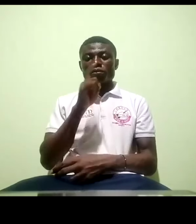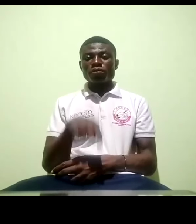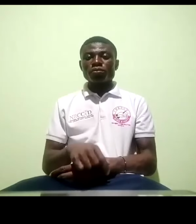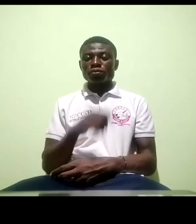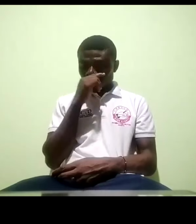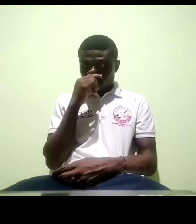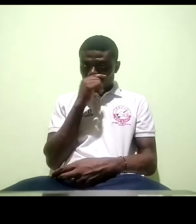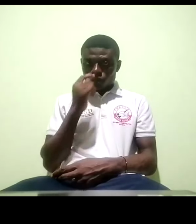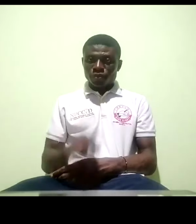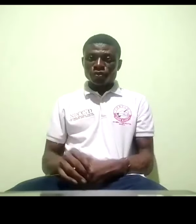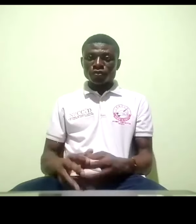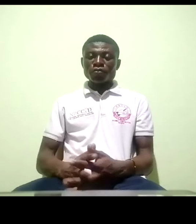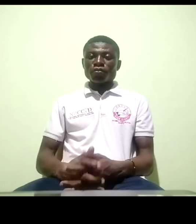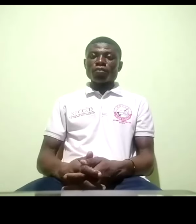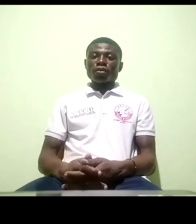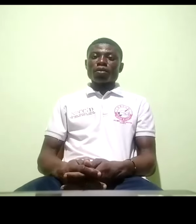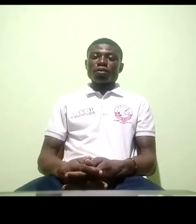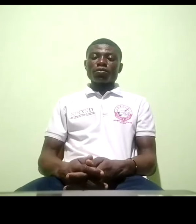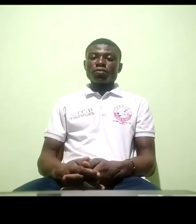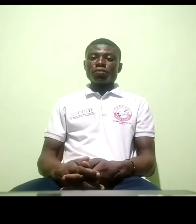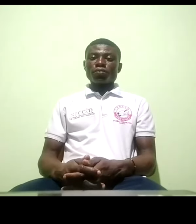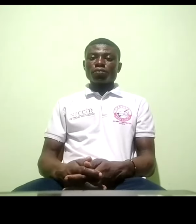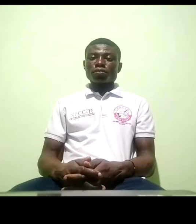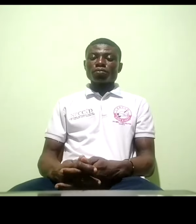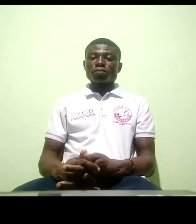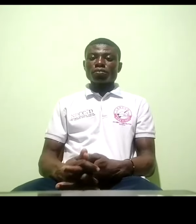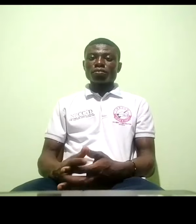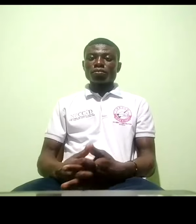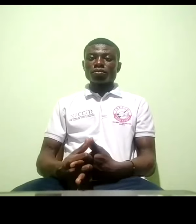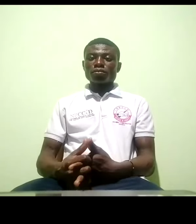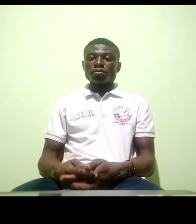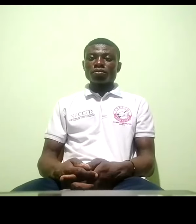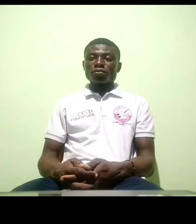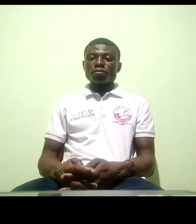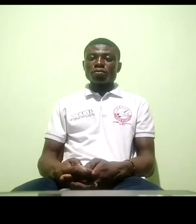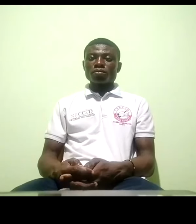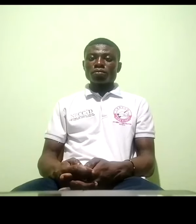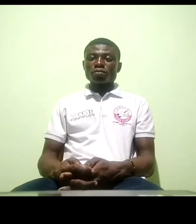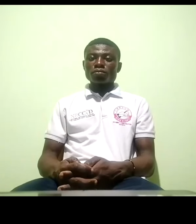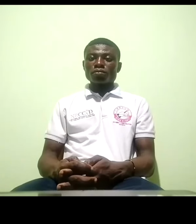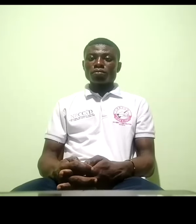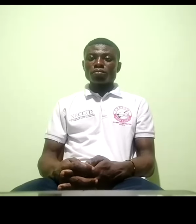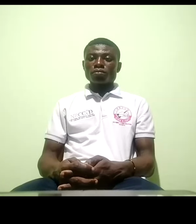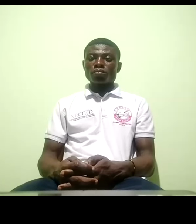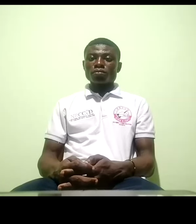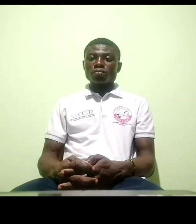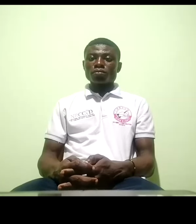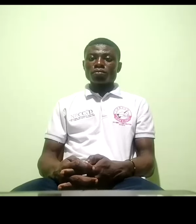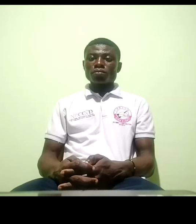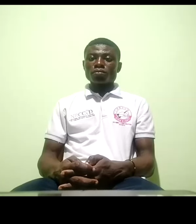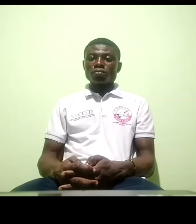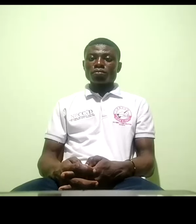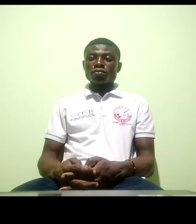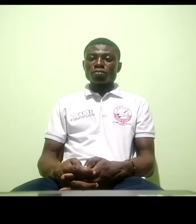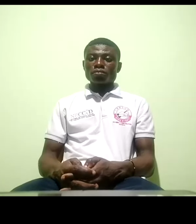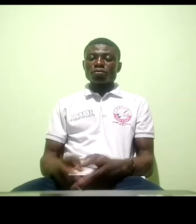Aneka, that Anek, A-N-N-E-K-E, my apologies if I'm not pronouncing